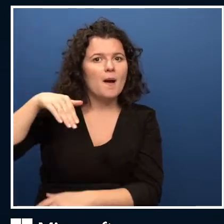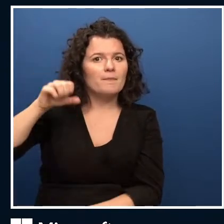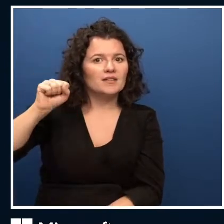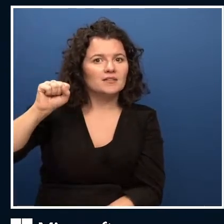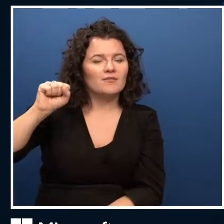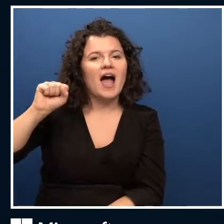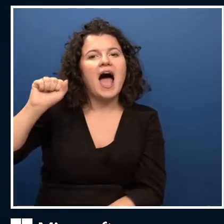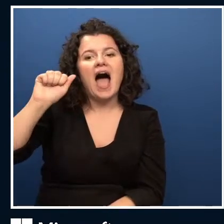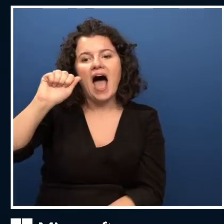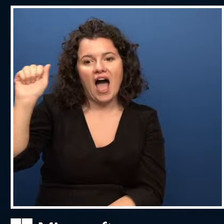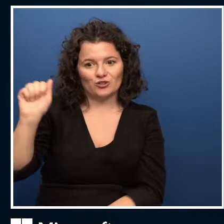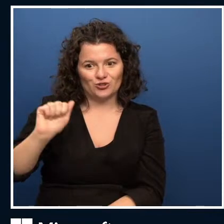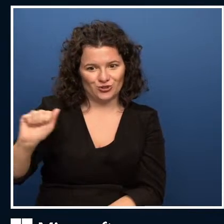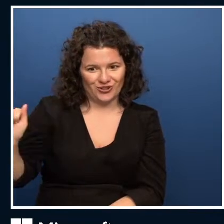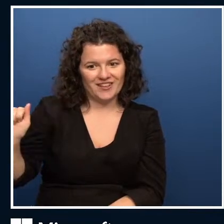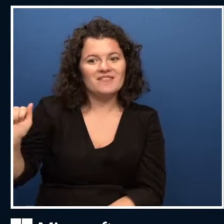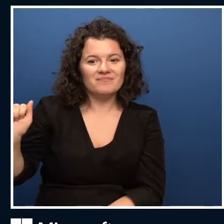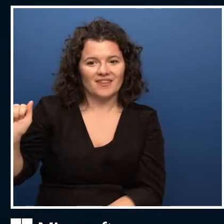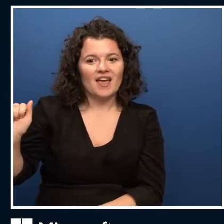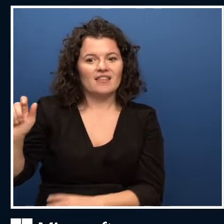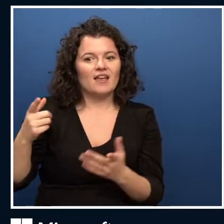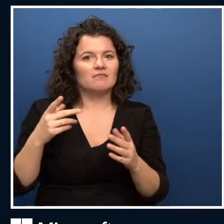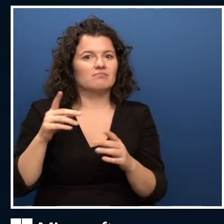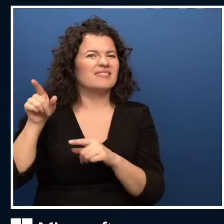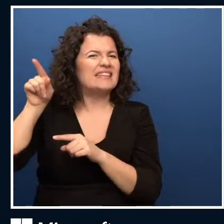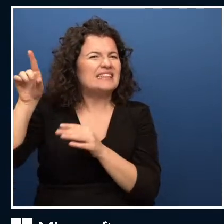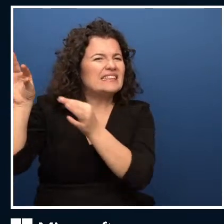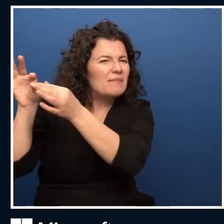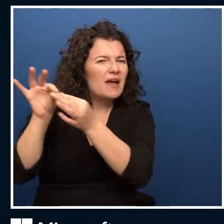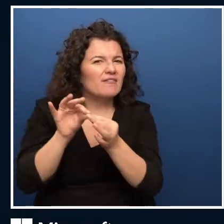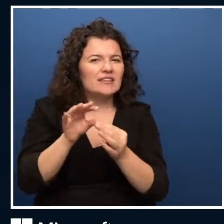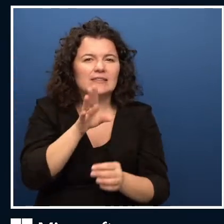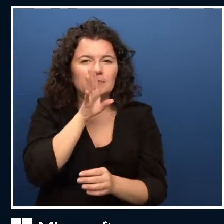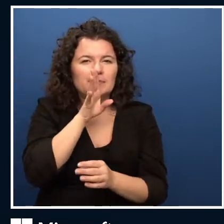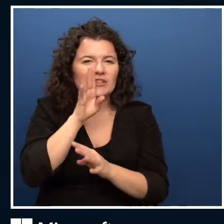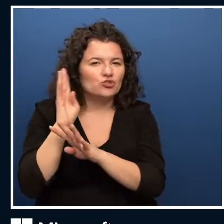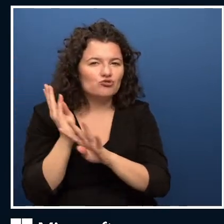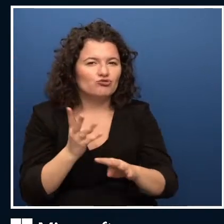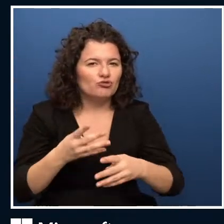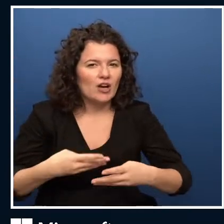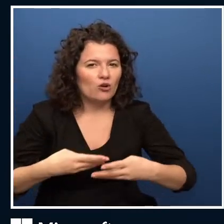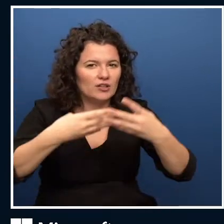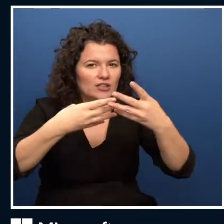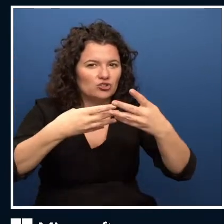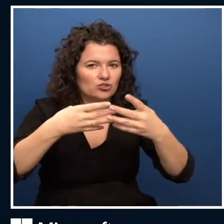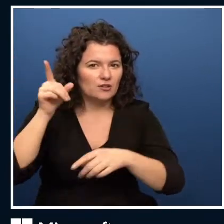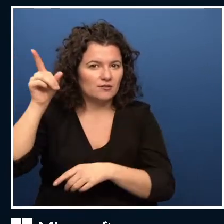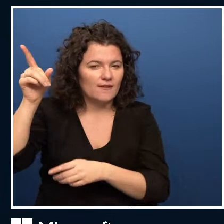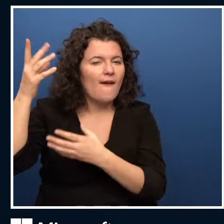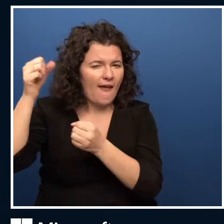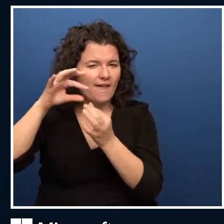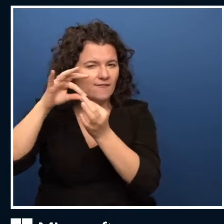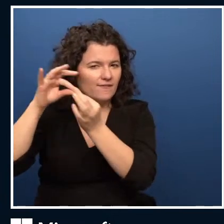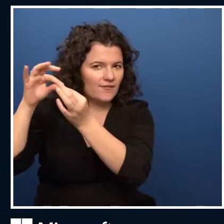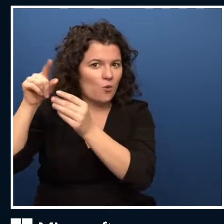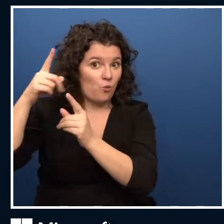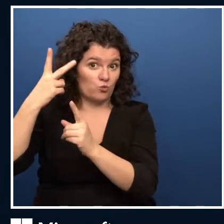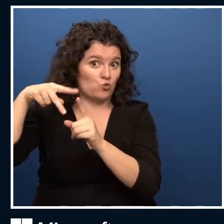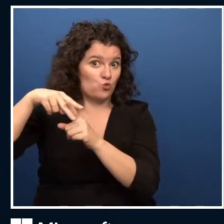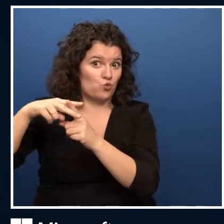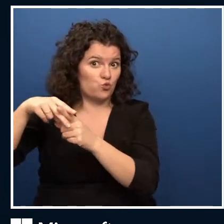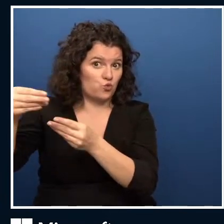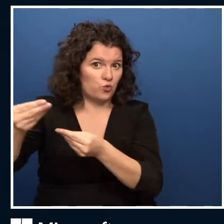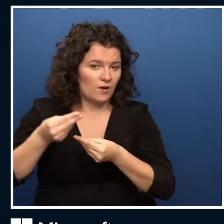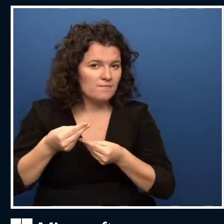speech recognition services. There was a brief talk about it in Sammy's session, but I'll